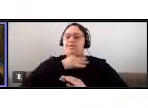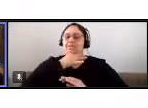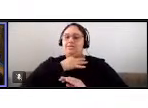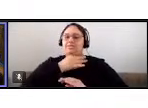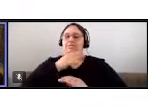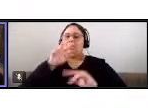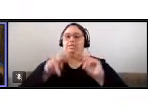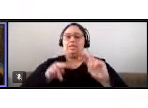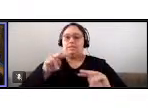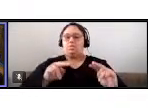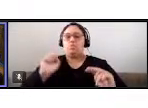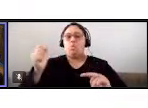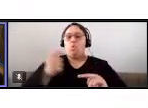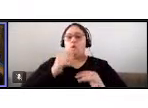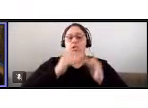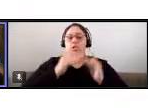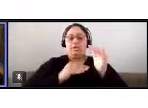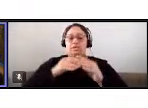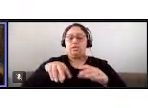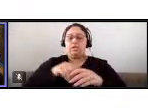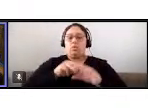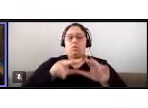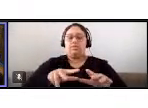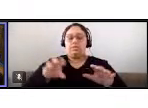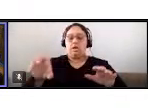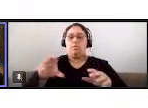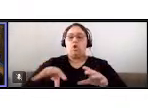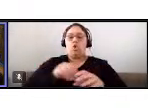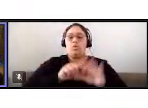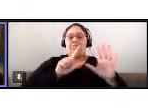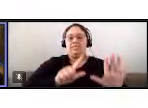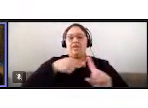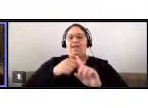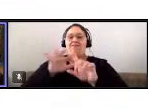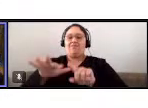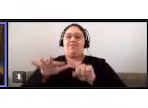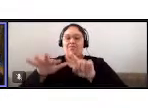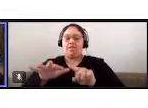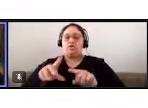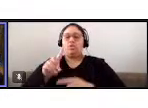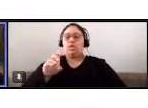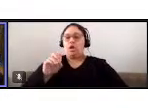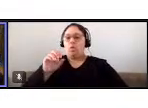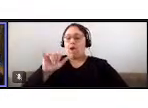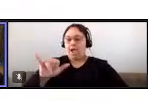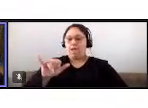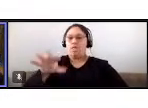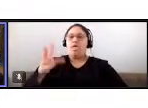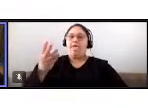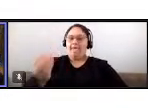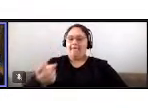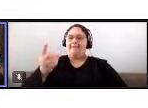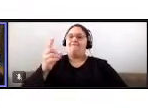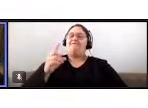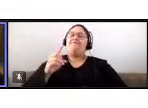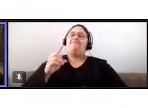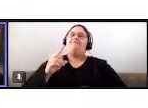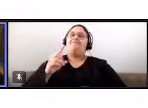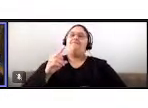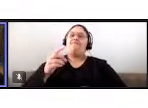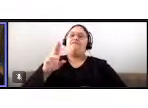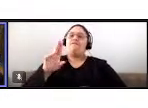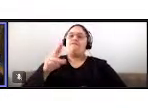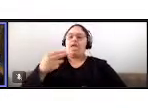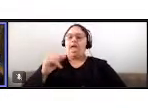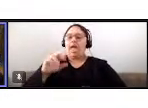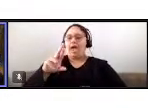Cape, including 7 and 15. So DOI is in possession of that HIRA assessment, and it speaks to all